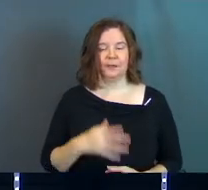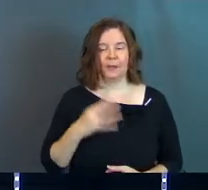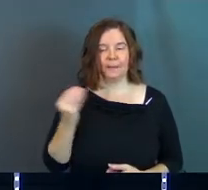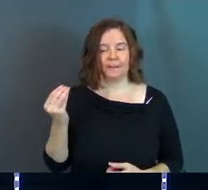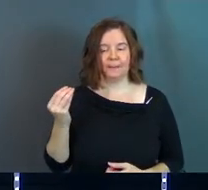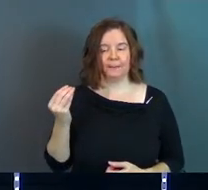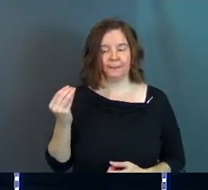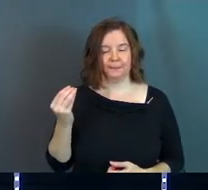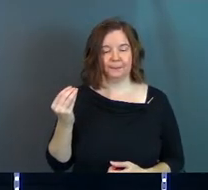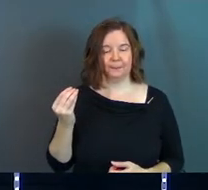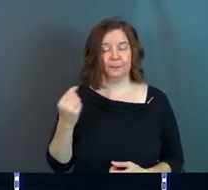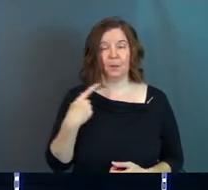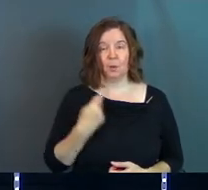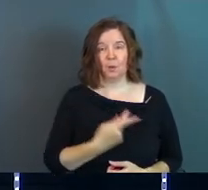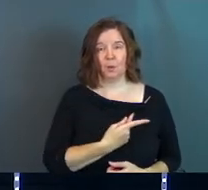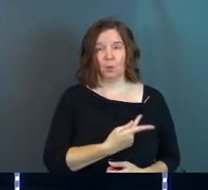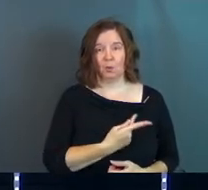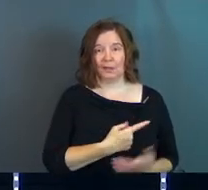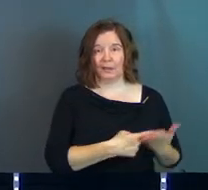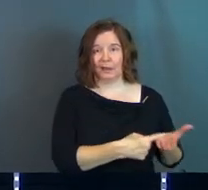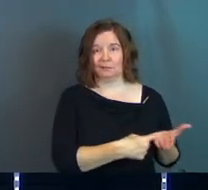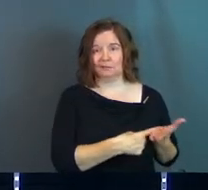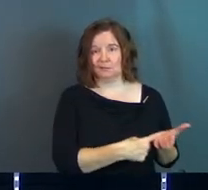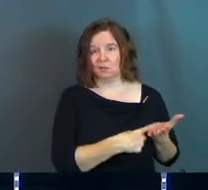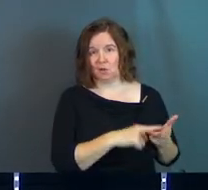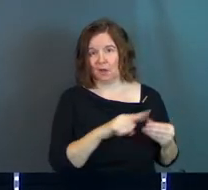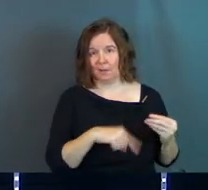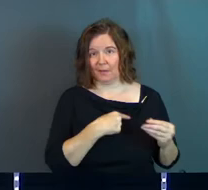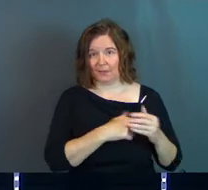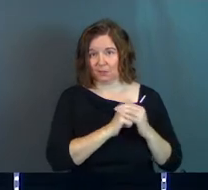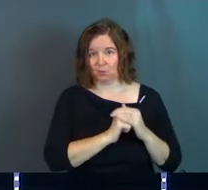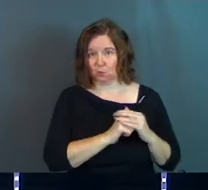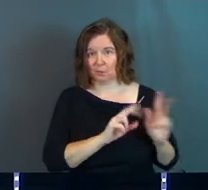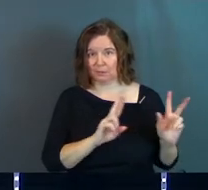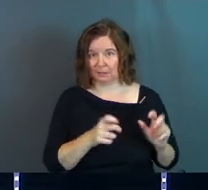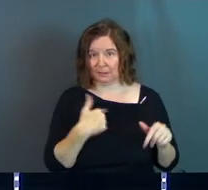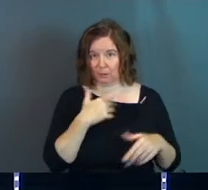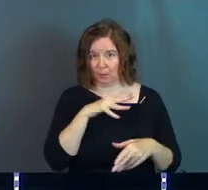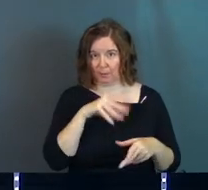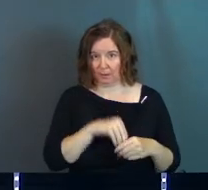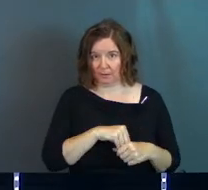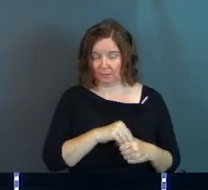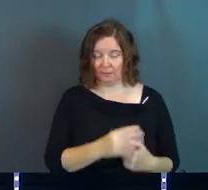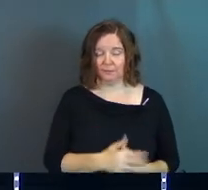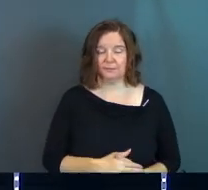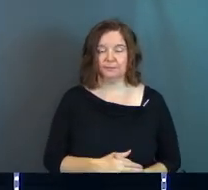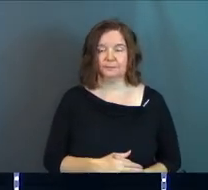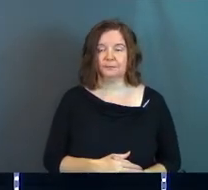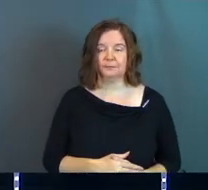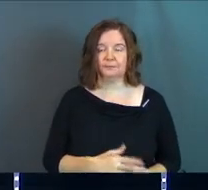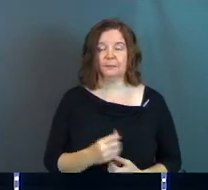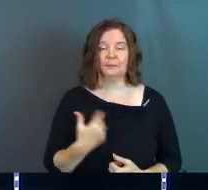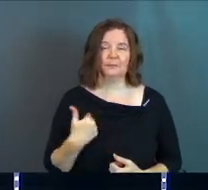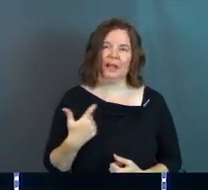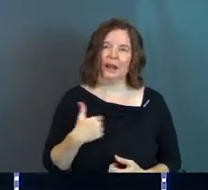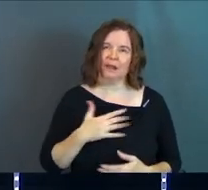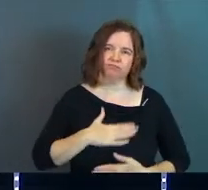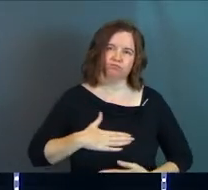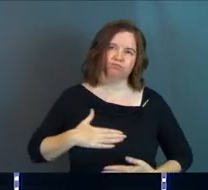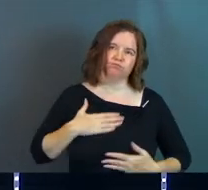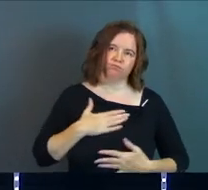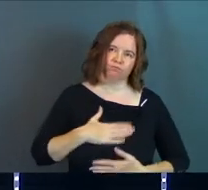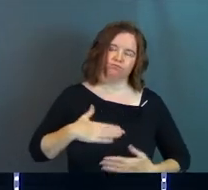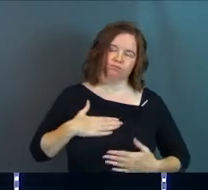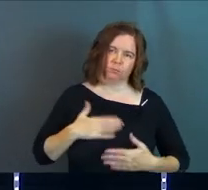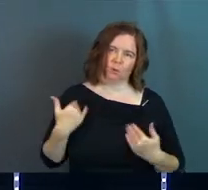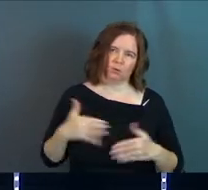and we got to talking about this worship series that we've been in. And man, I've enjoyed this